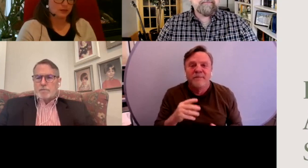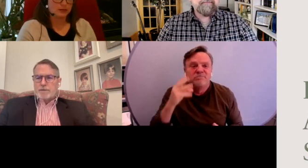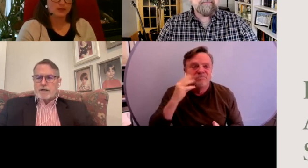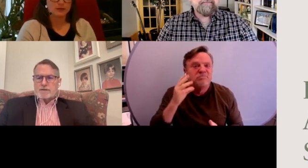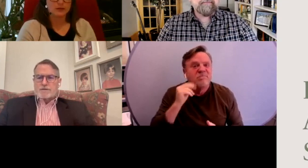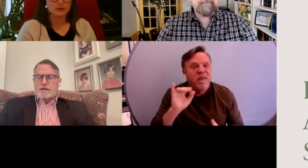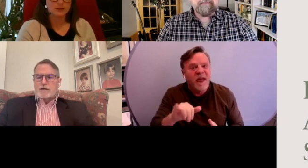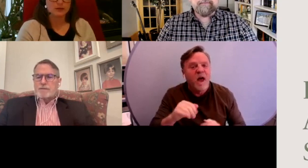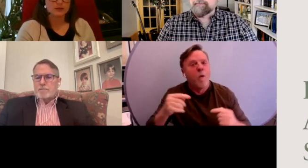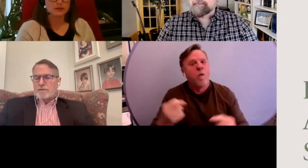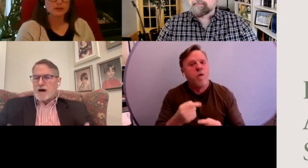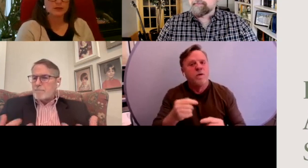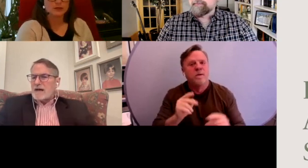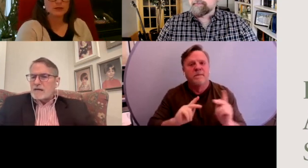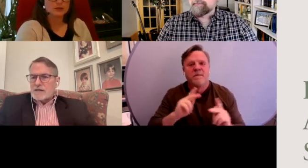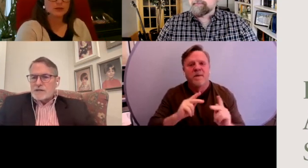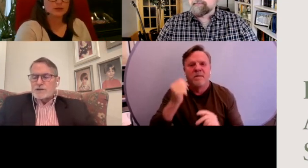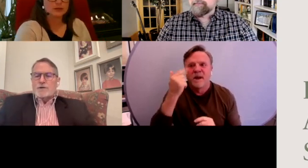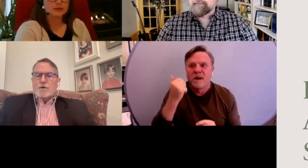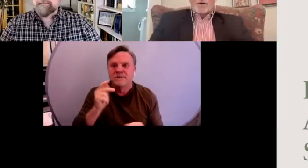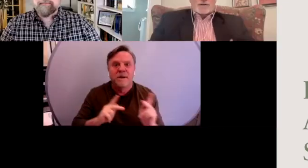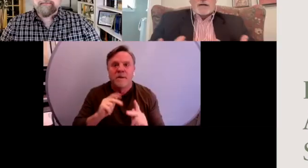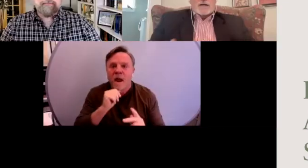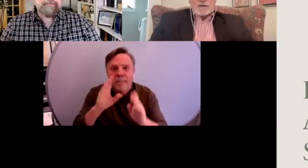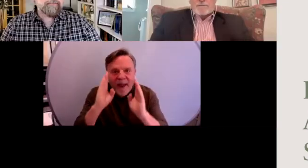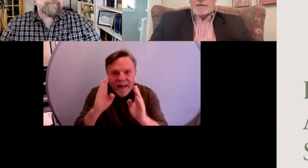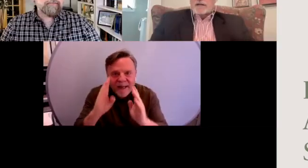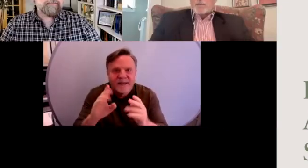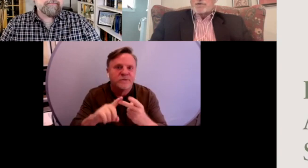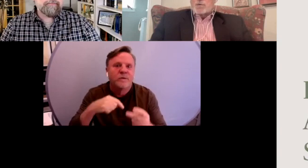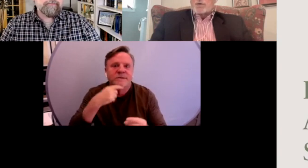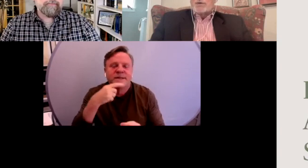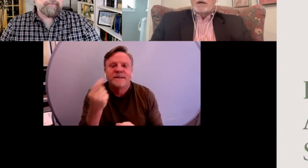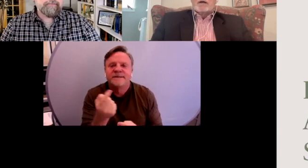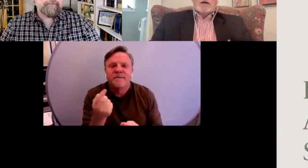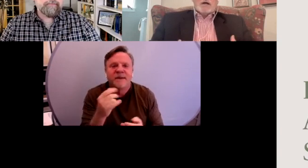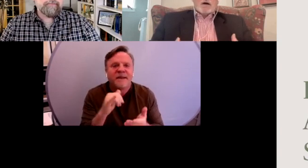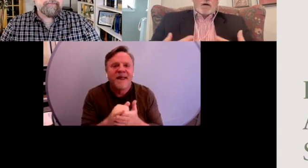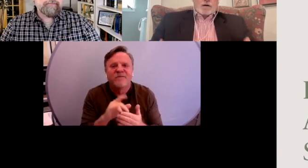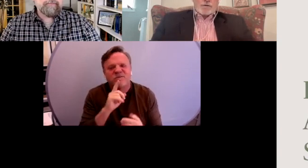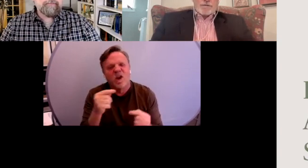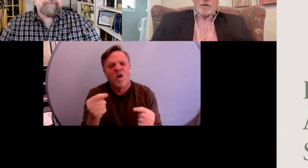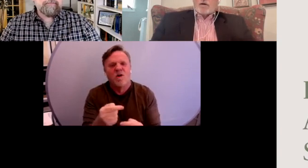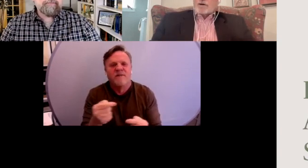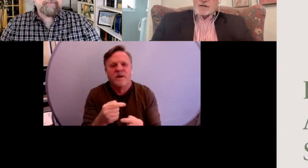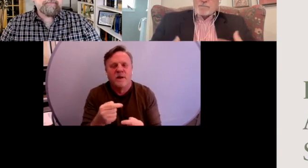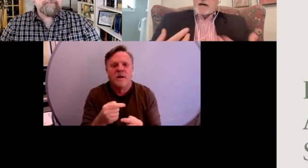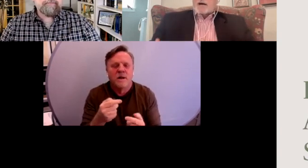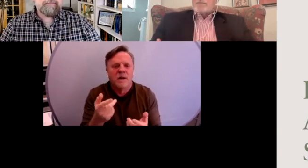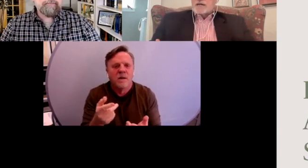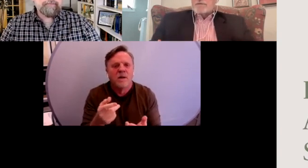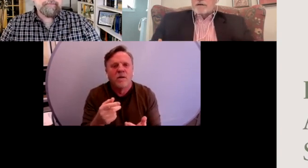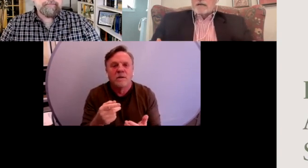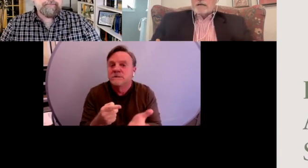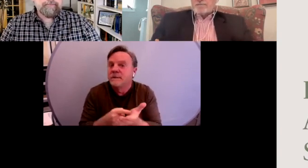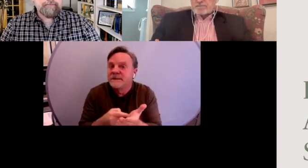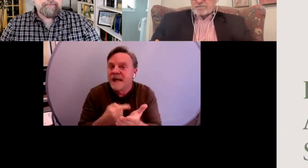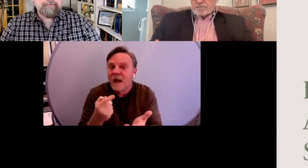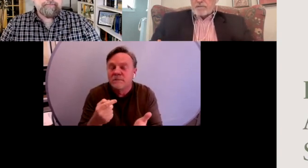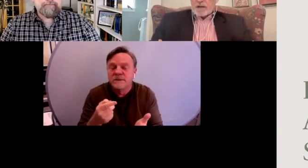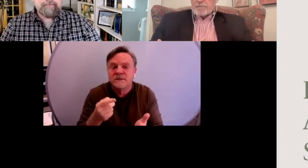wounded people because of either people not paying attention or saying something that was wounding or hurtful, or sometimes